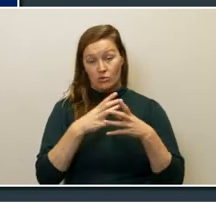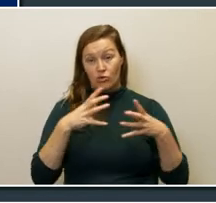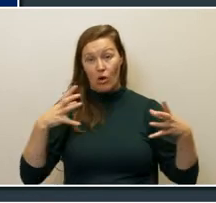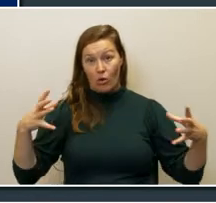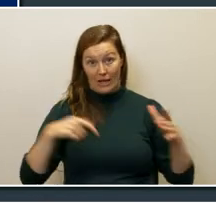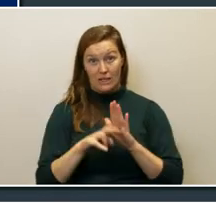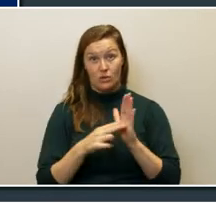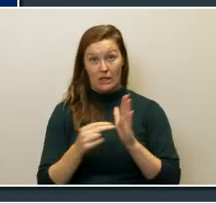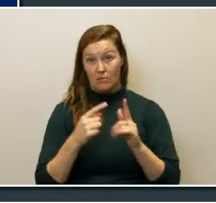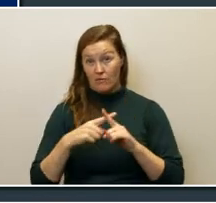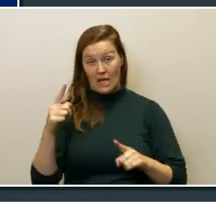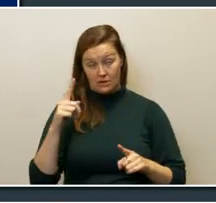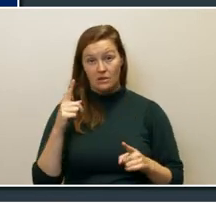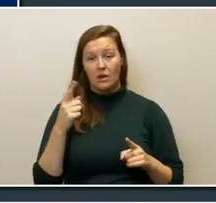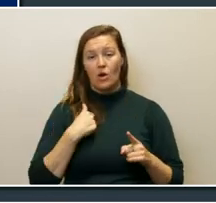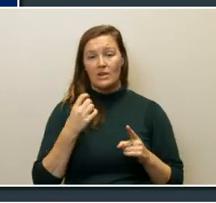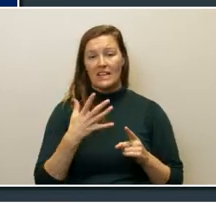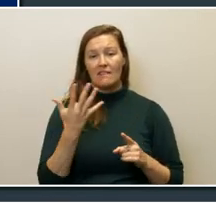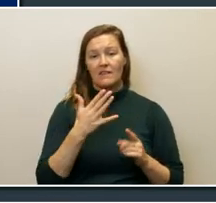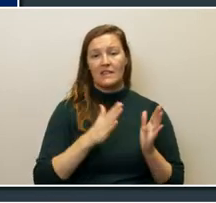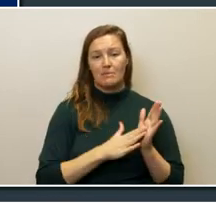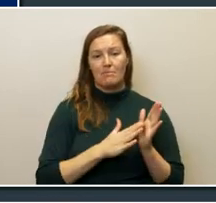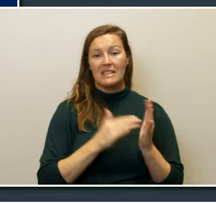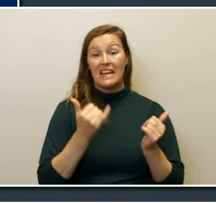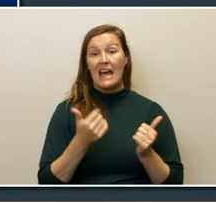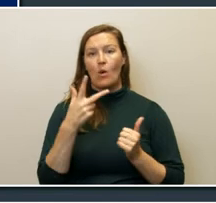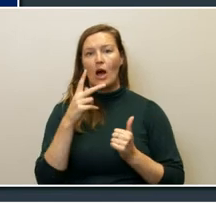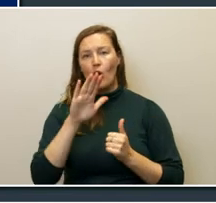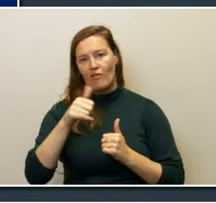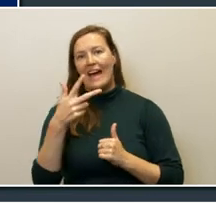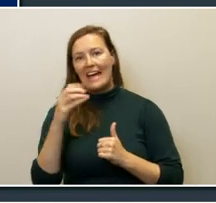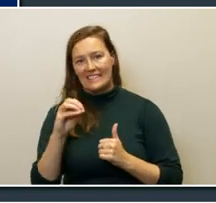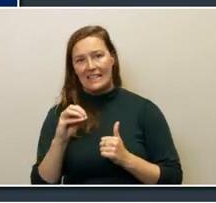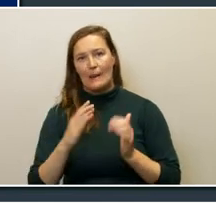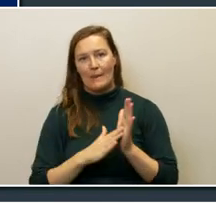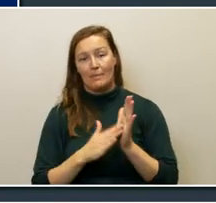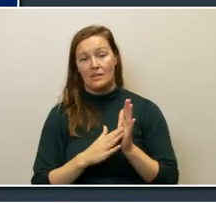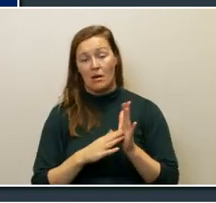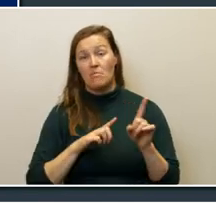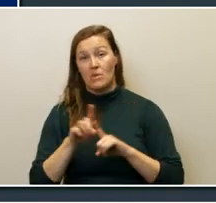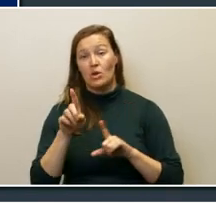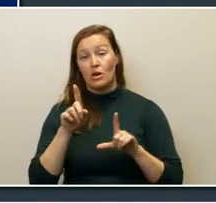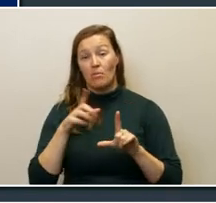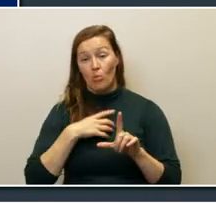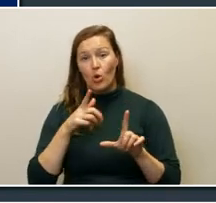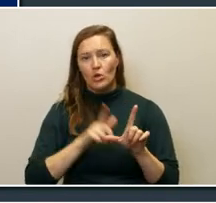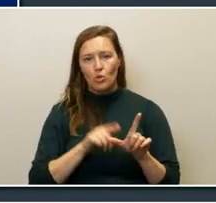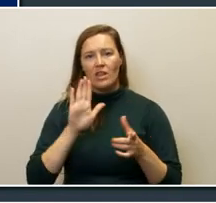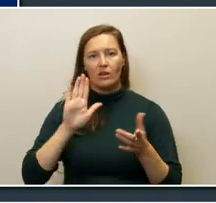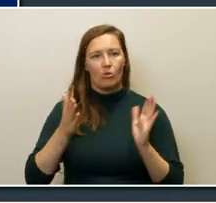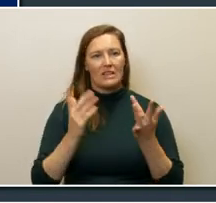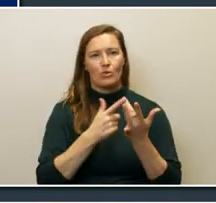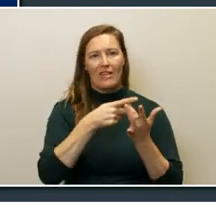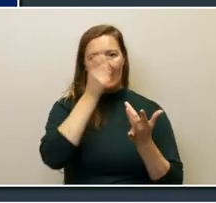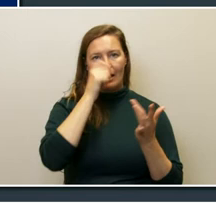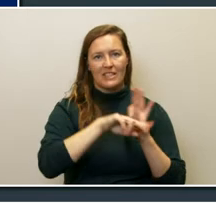We started off with 15 members, and we've got well over 80 now. We've got more youth members than any other club in the country,